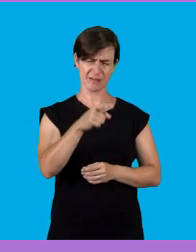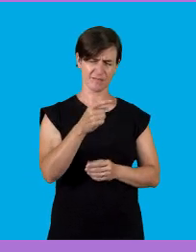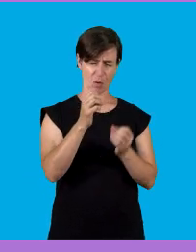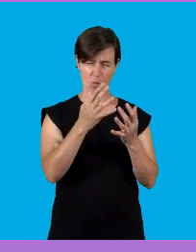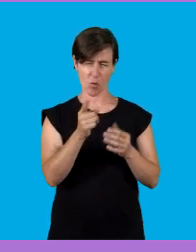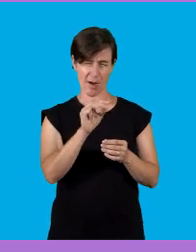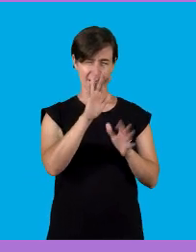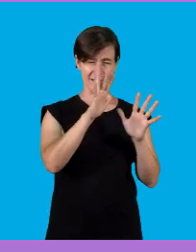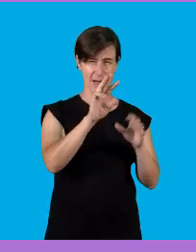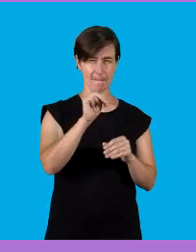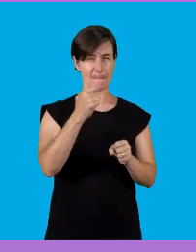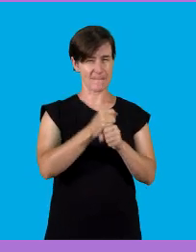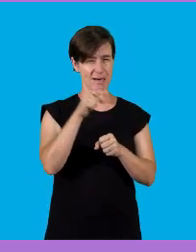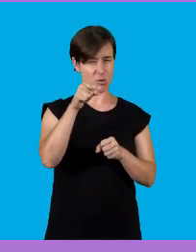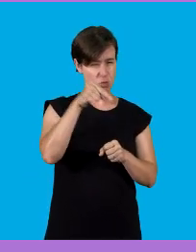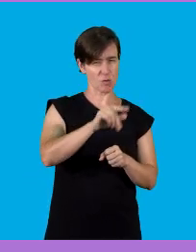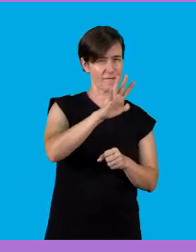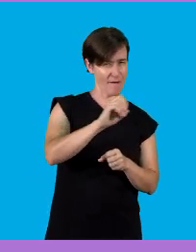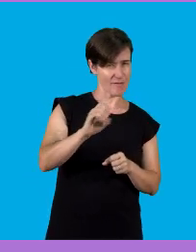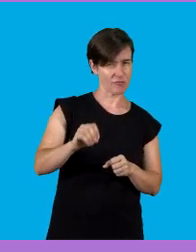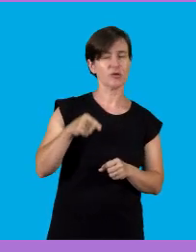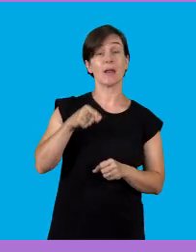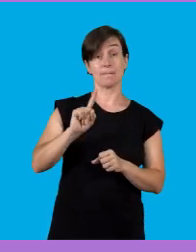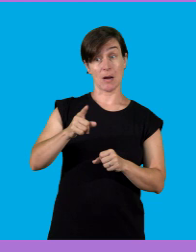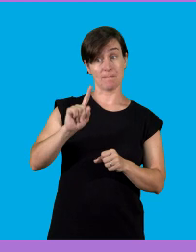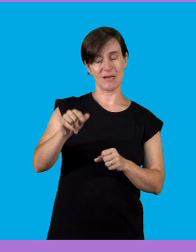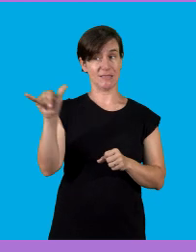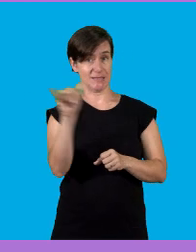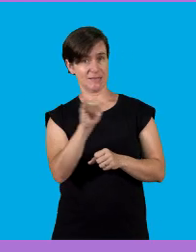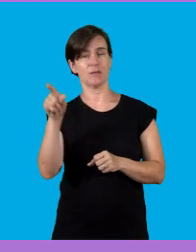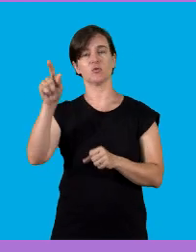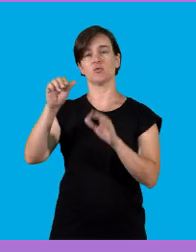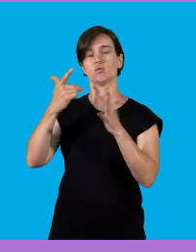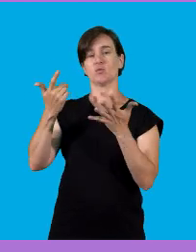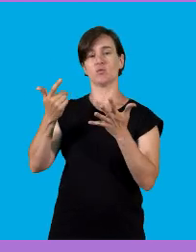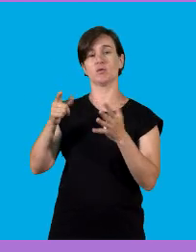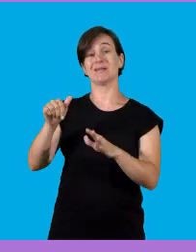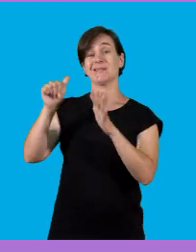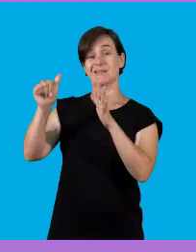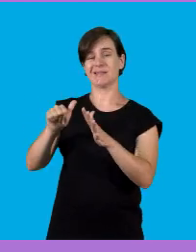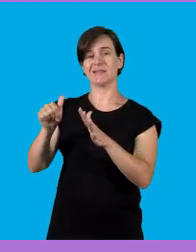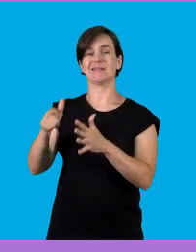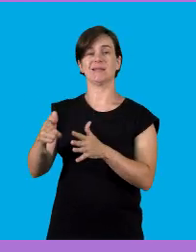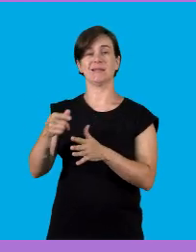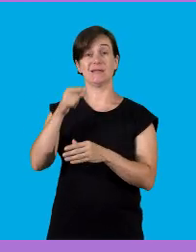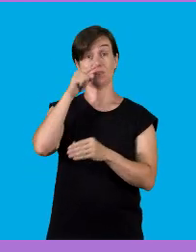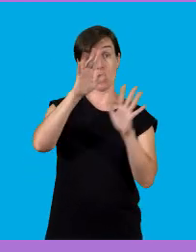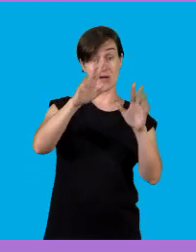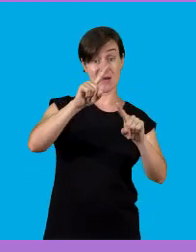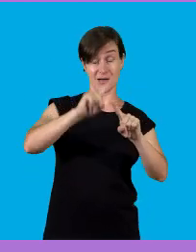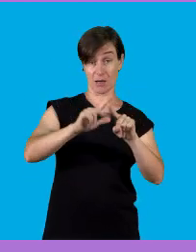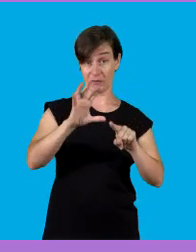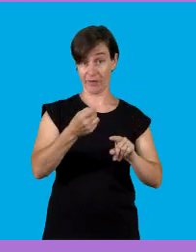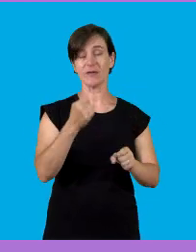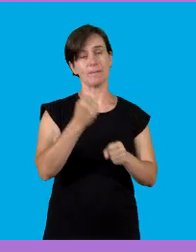is 10 miles. I found it 16 kilometers. Then I took my 10 miles to 500 miles by